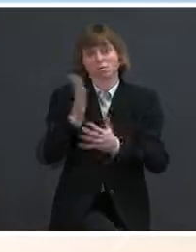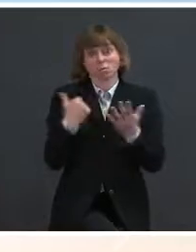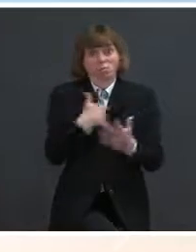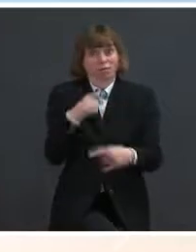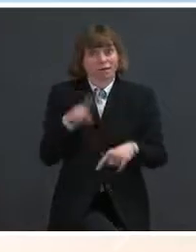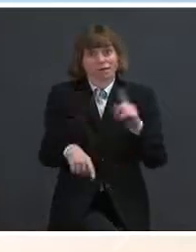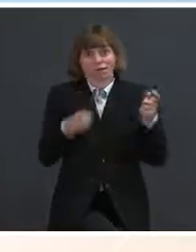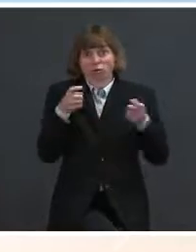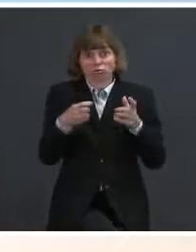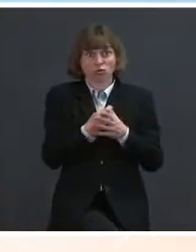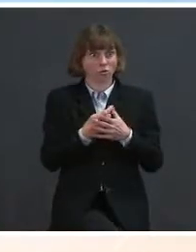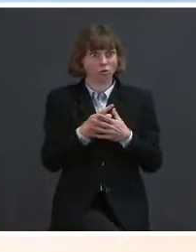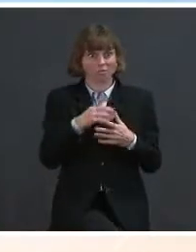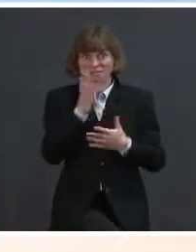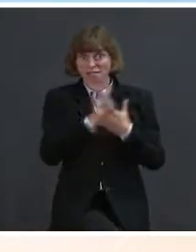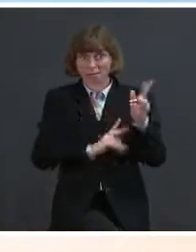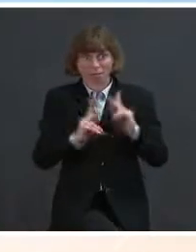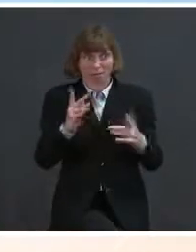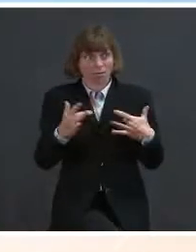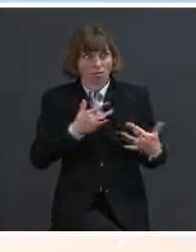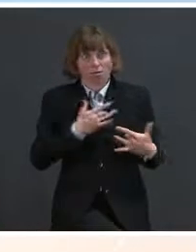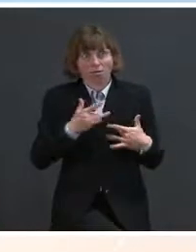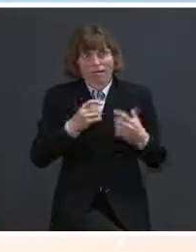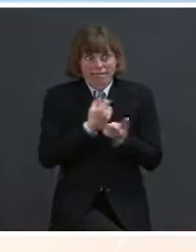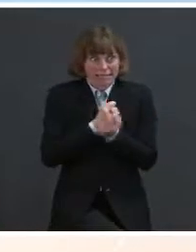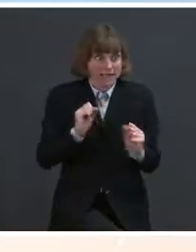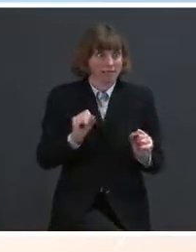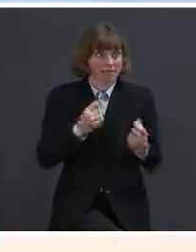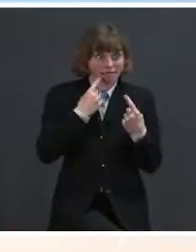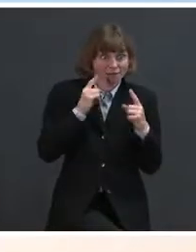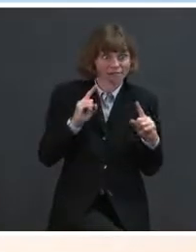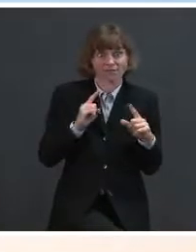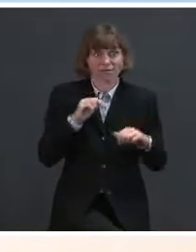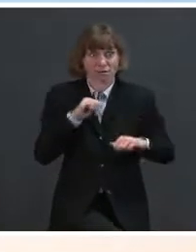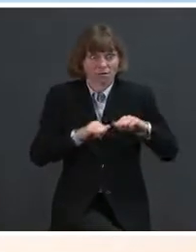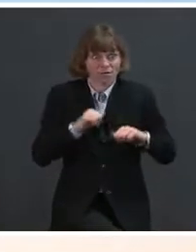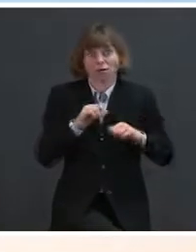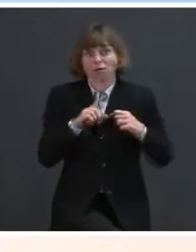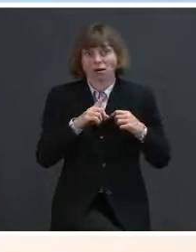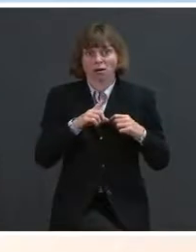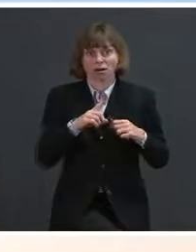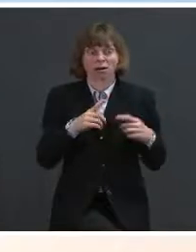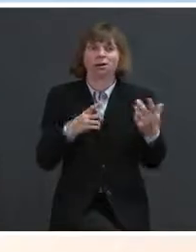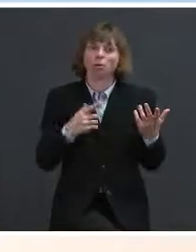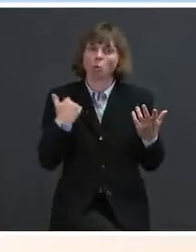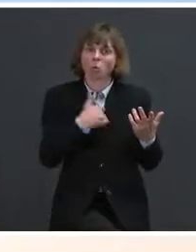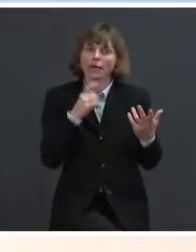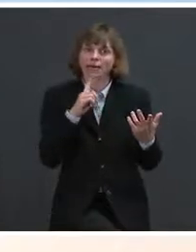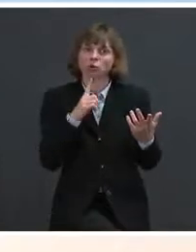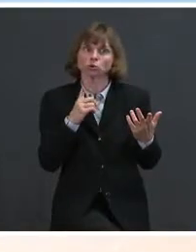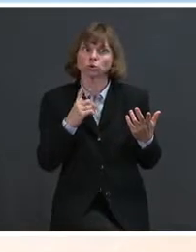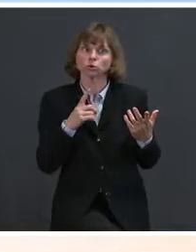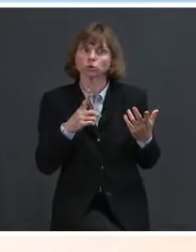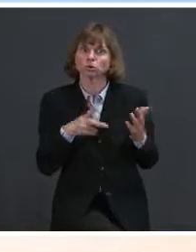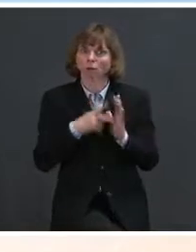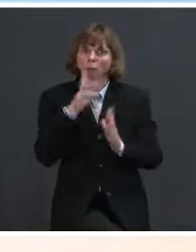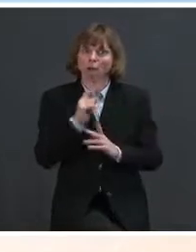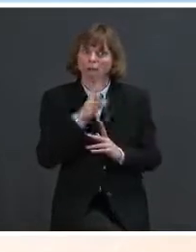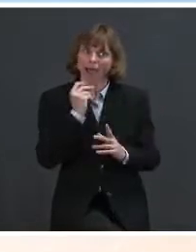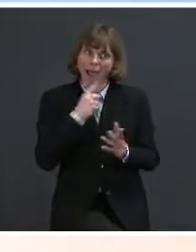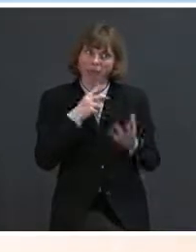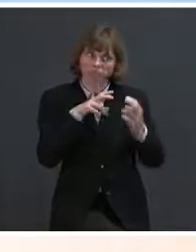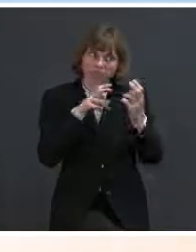about the safety and efficacy of vaccines, we need to continue to redouble our efforts to address that. Obviously, some states will